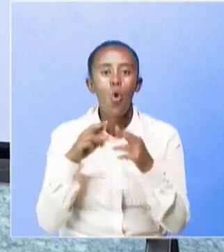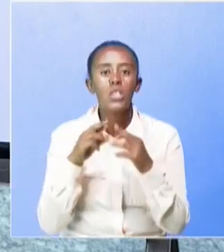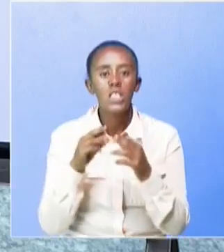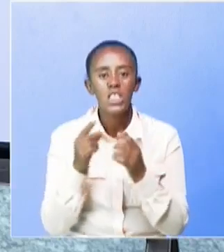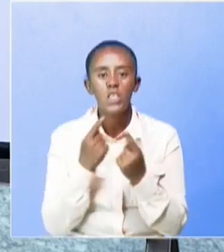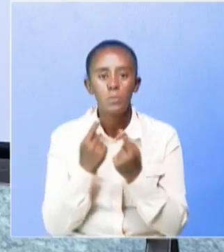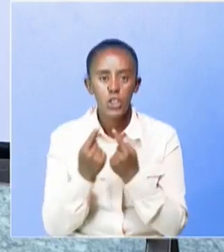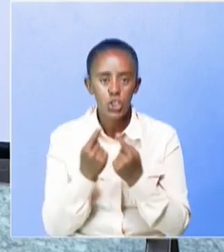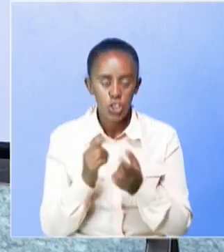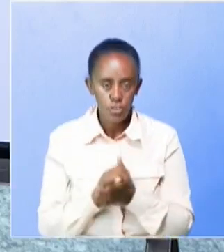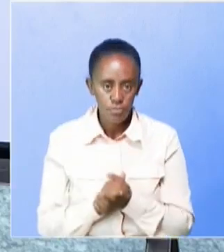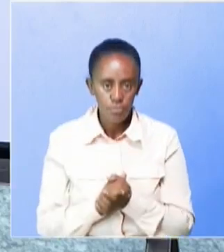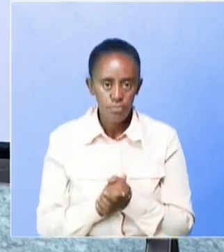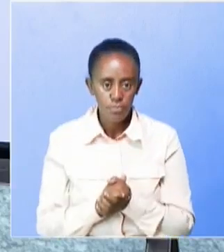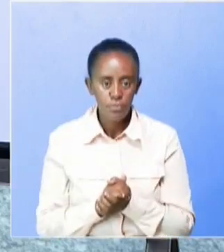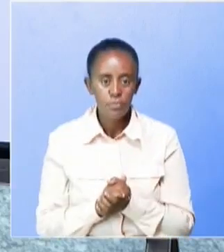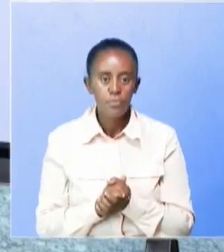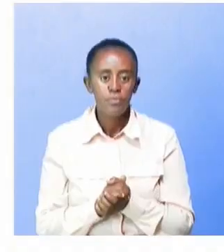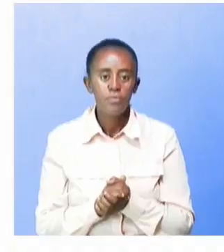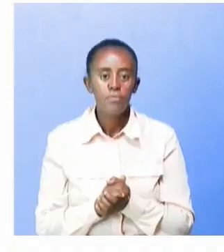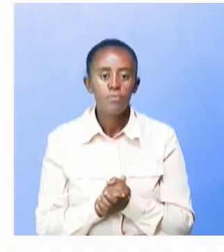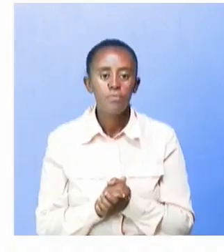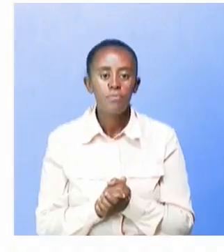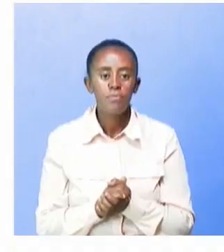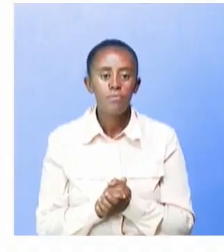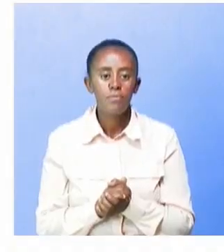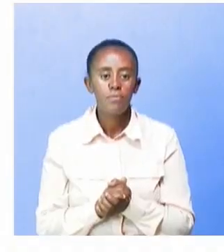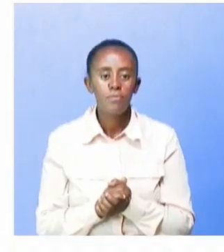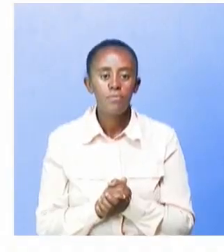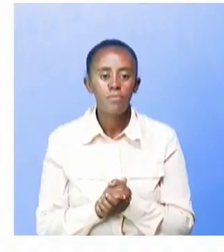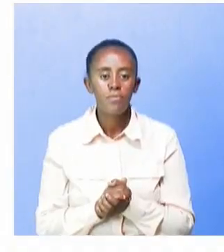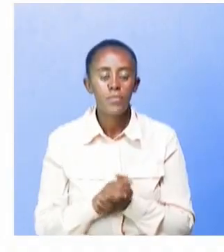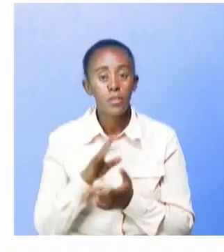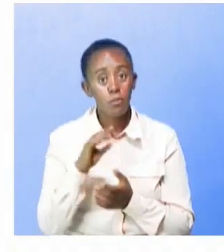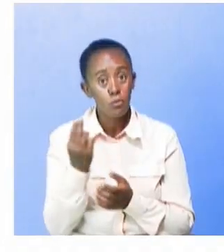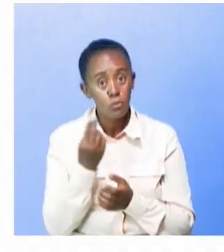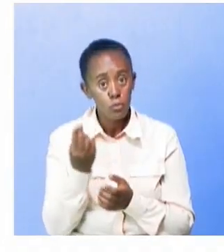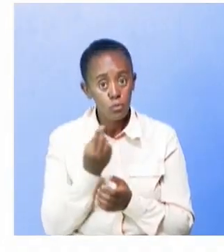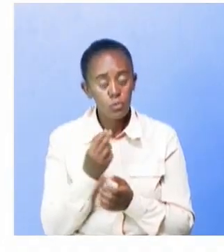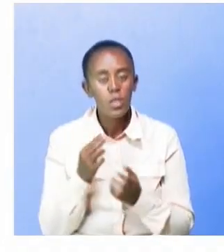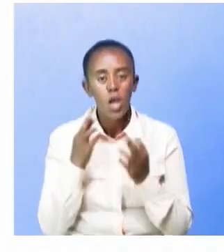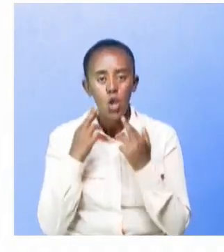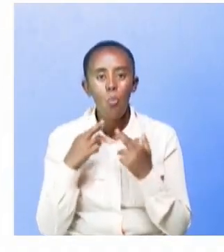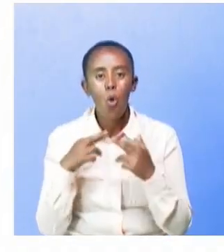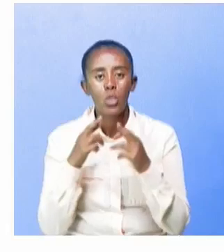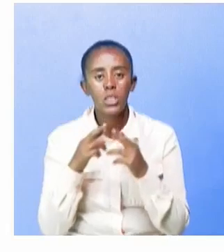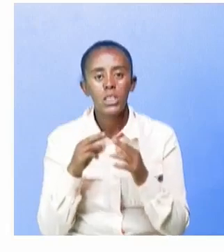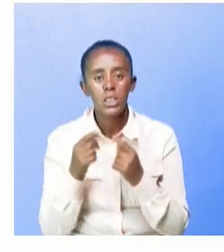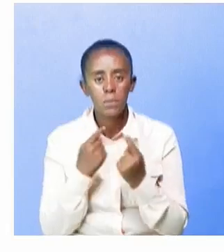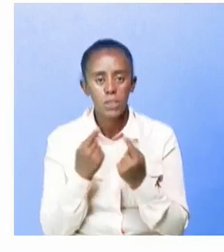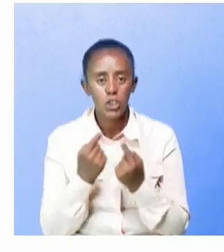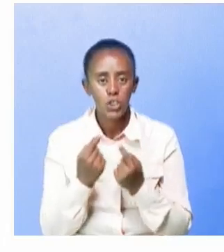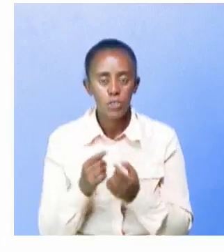speech. That is the fourth way of using it. Reported